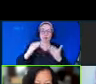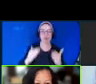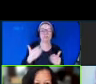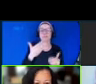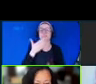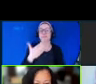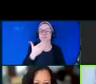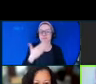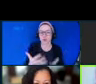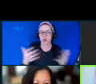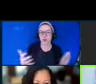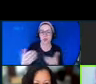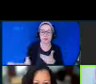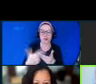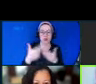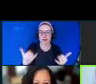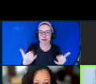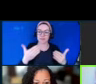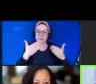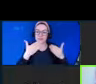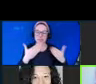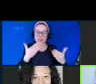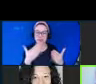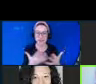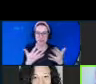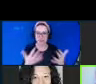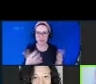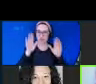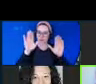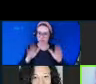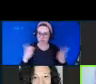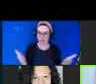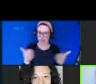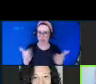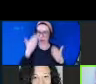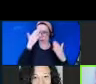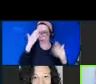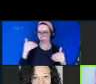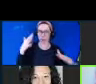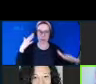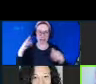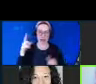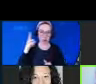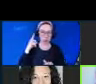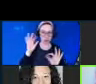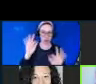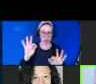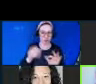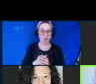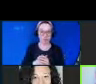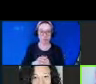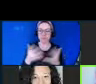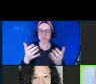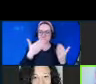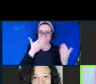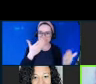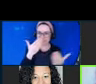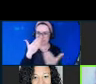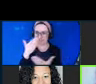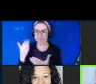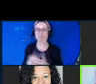us today. Thank you so much, Nicole. It's great to be with you. I hope my sound is okay for everyone. And I want to thank all of the